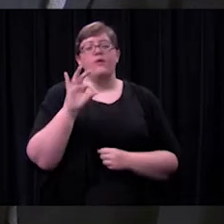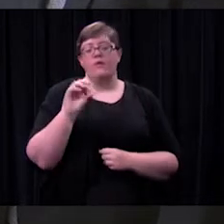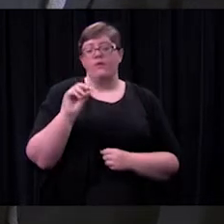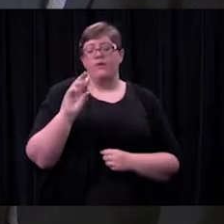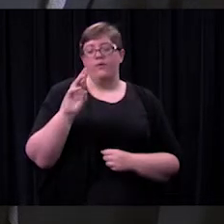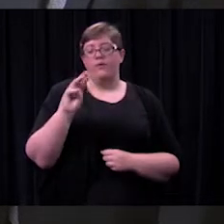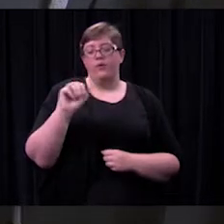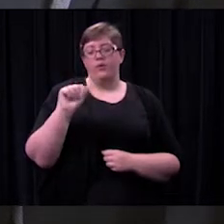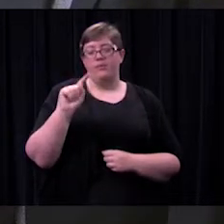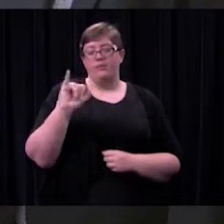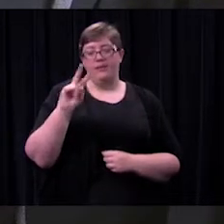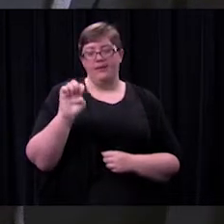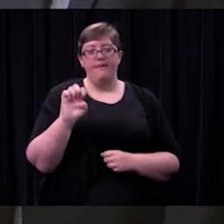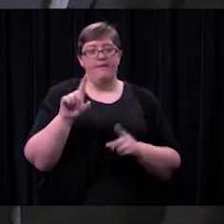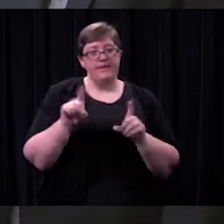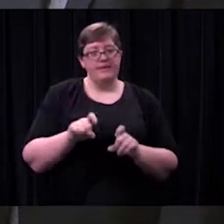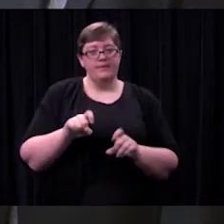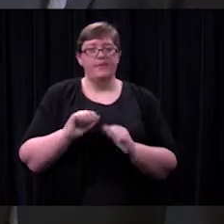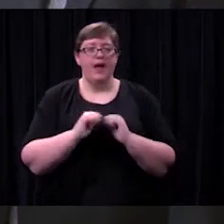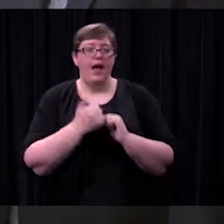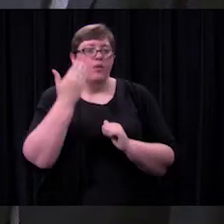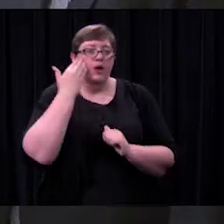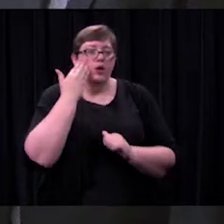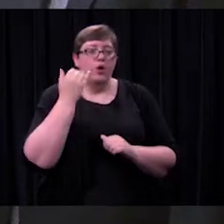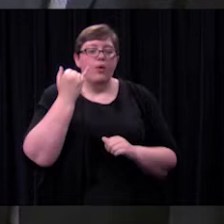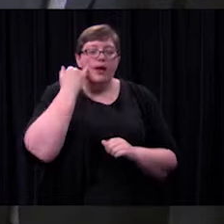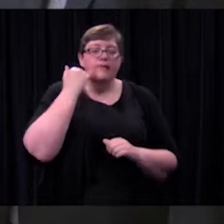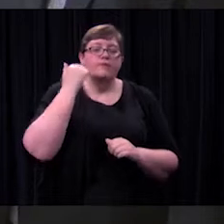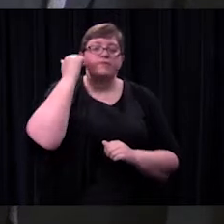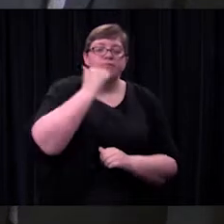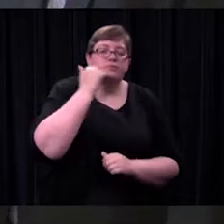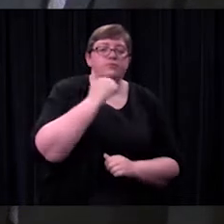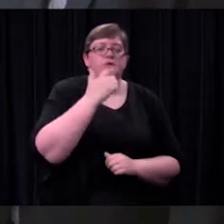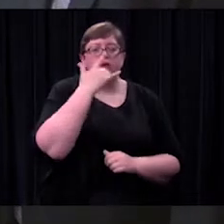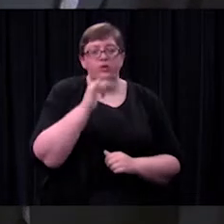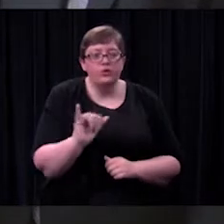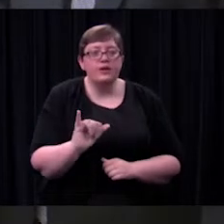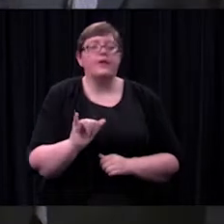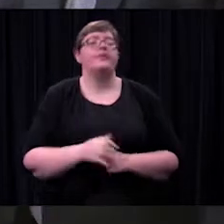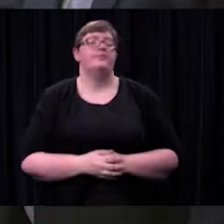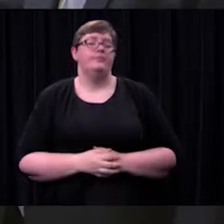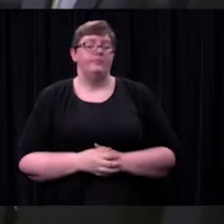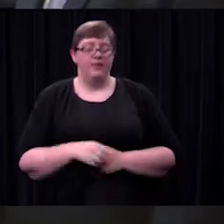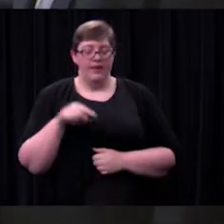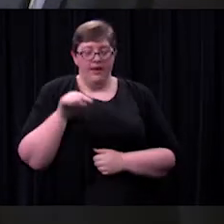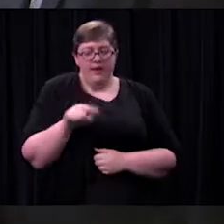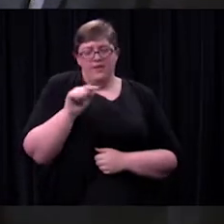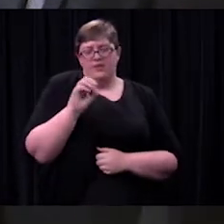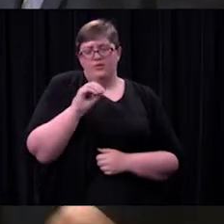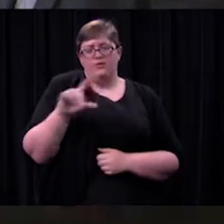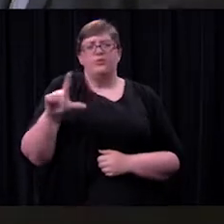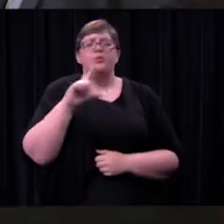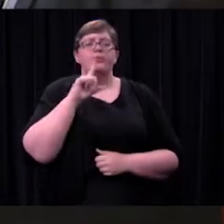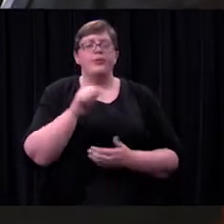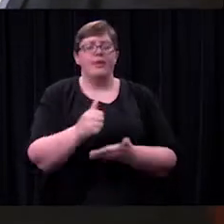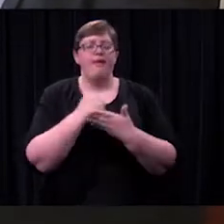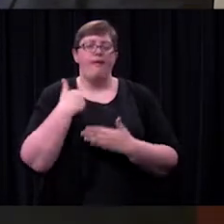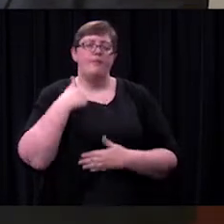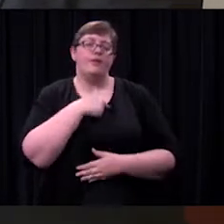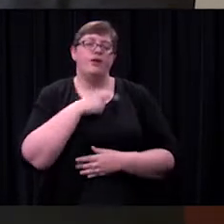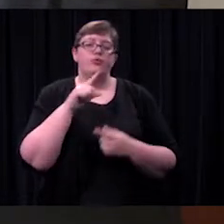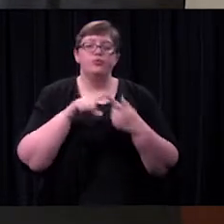that how do I know how kids are doing on a more daily or regular basis? This is a tool that really helps us focus